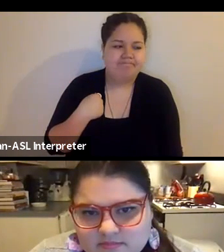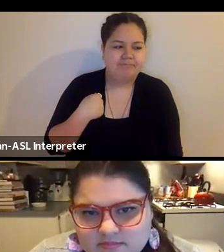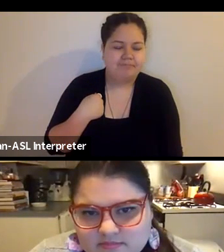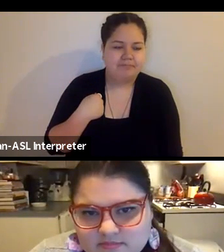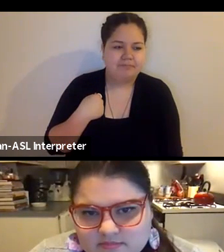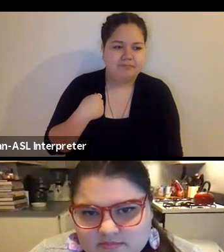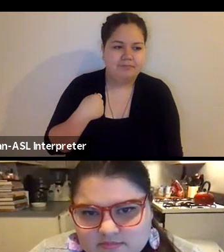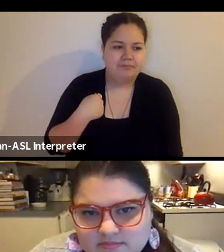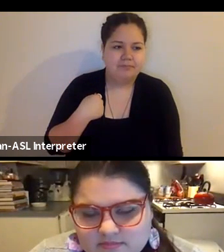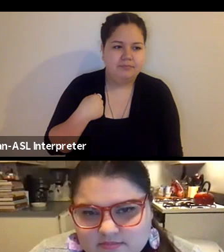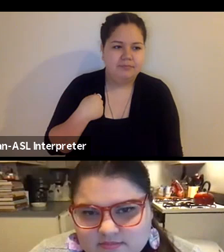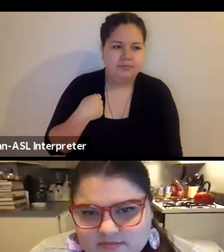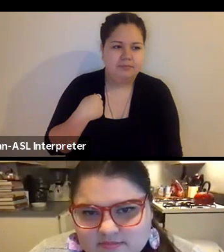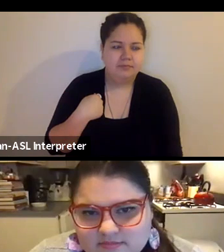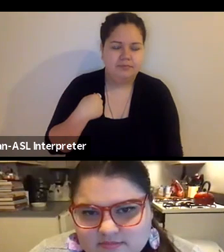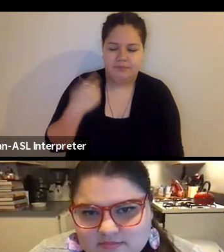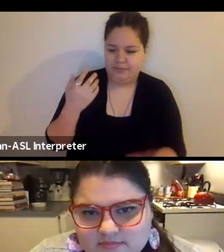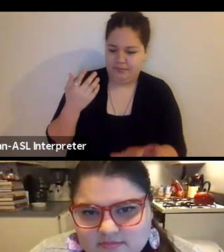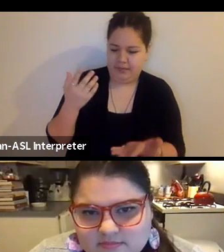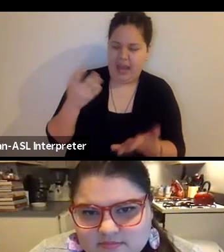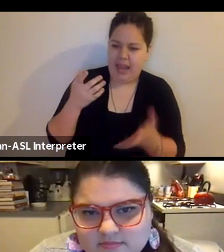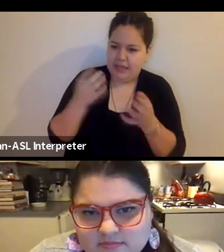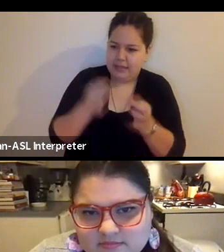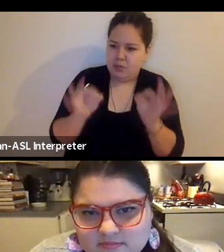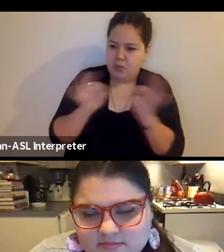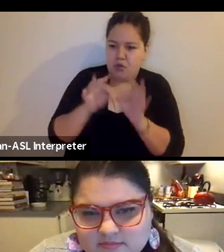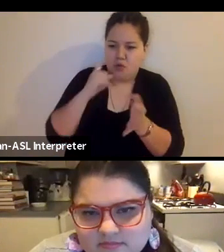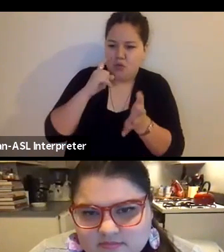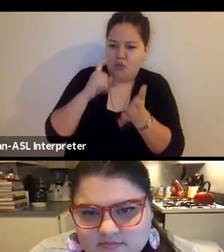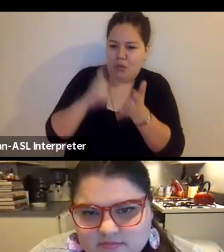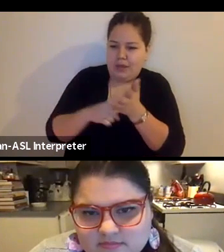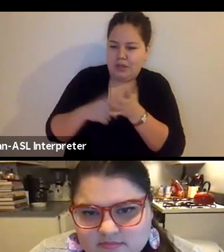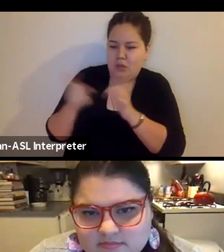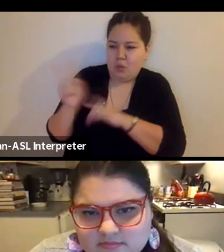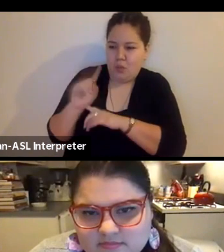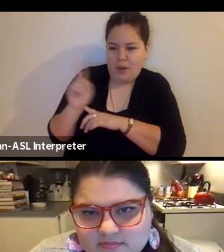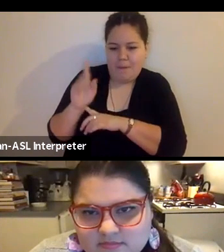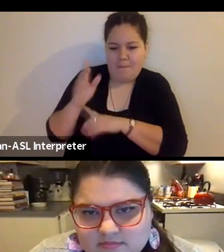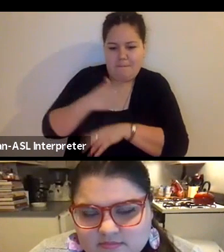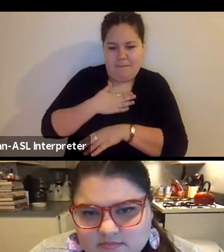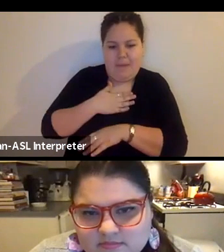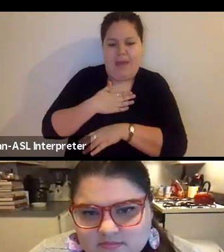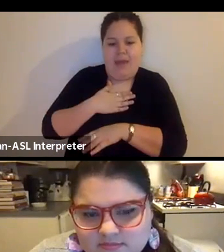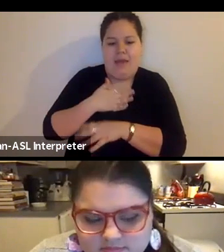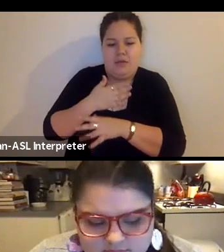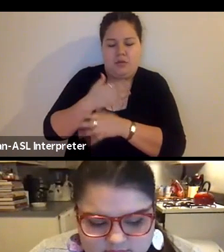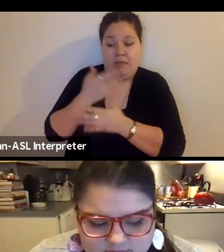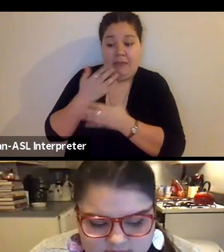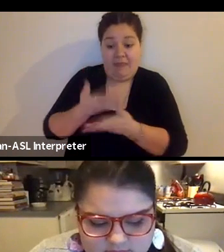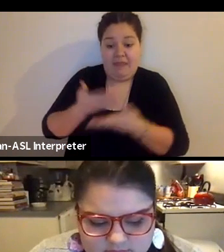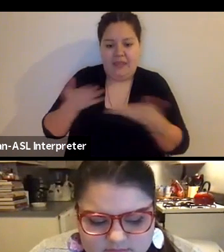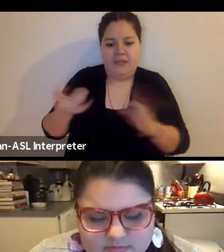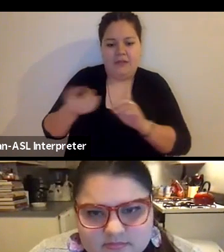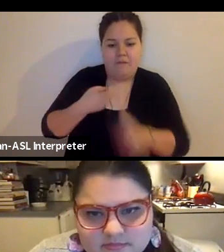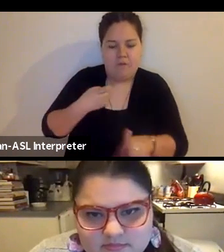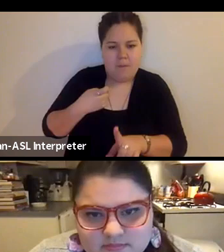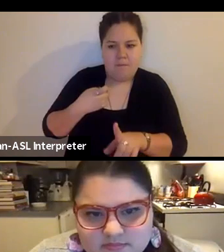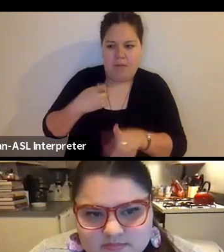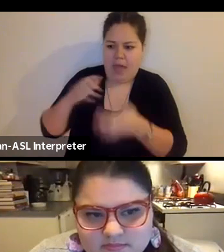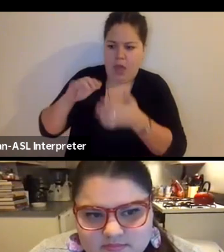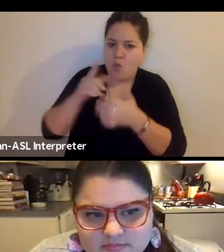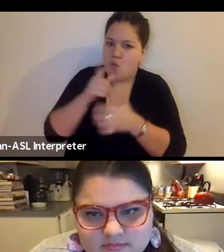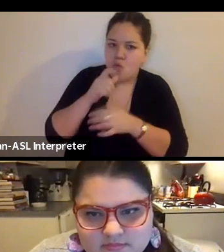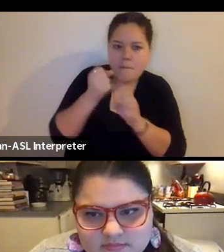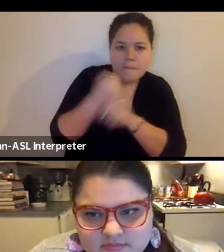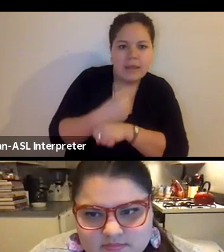to not take these things for granted and to accept responsibility for the collaboration with